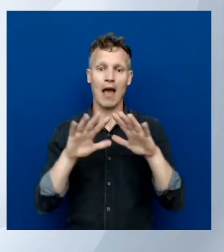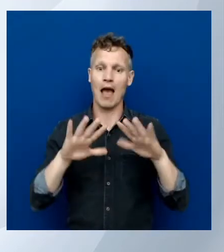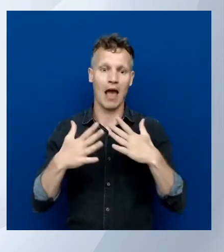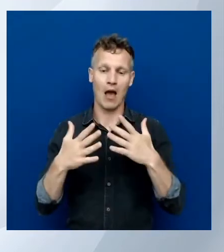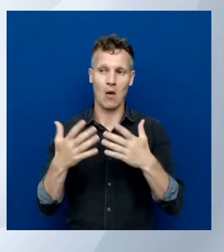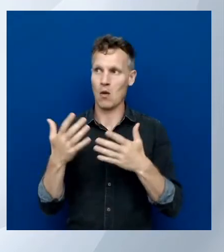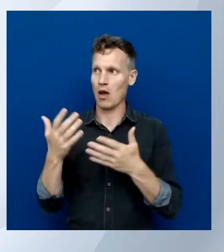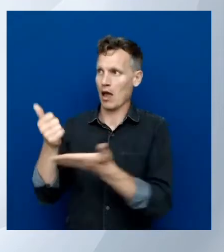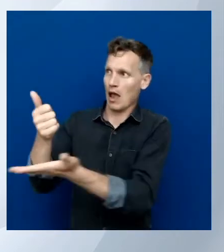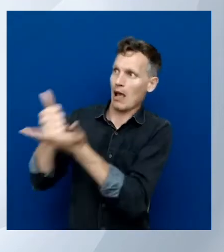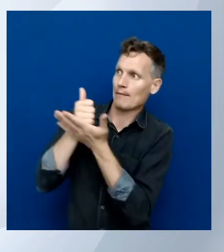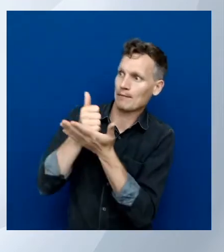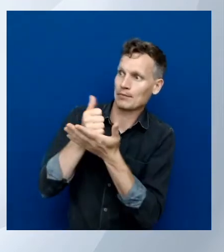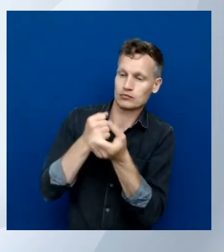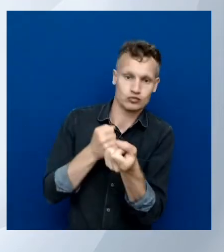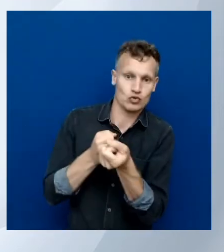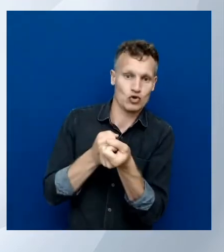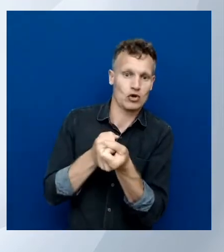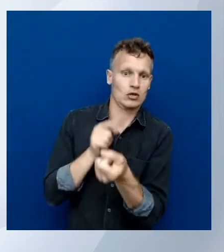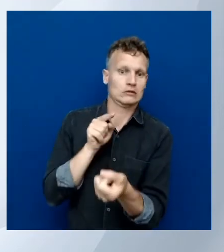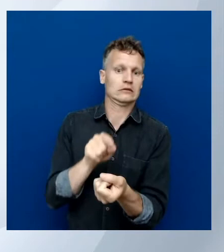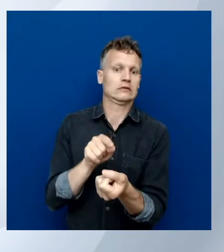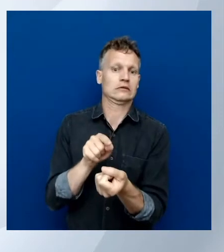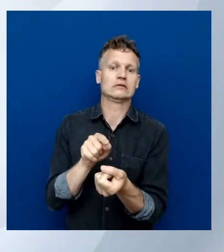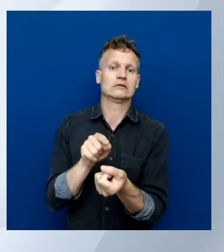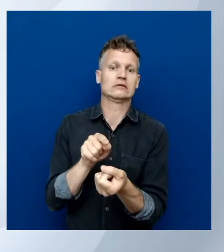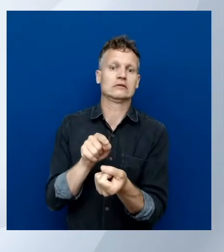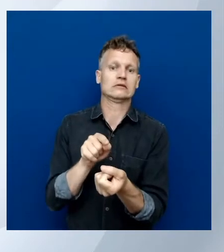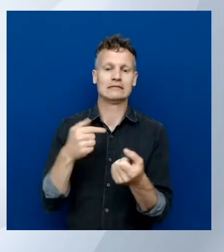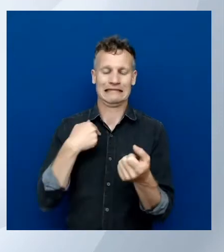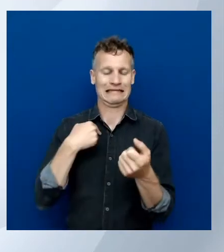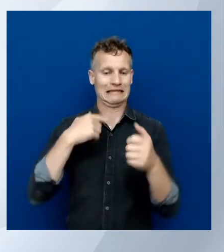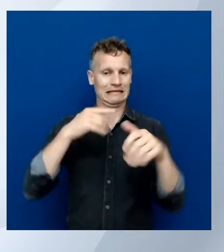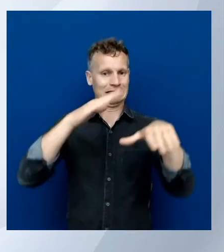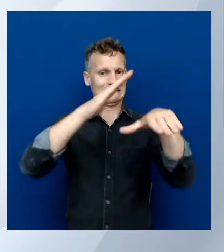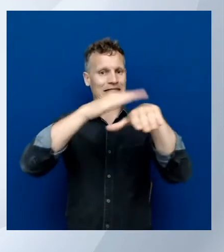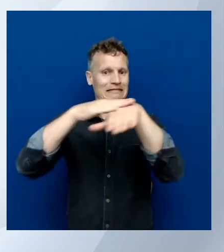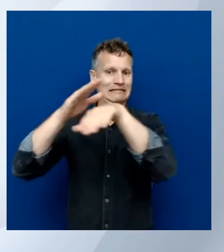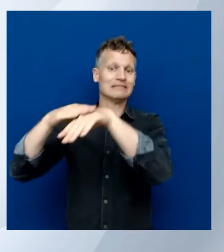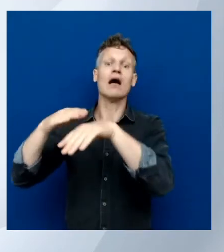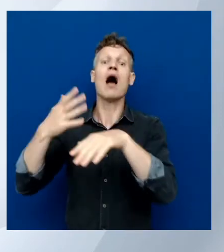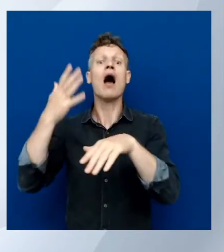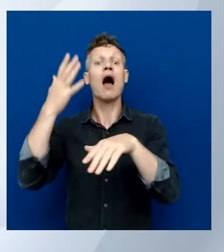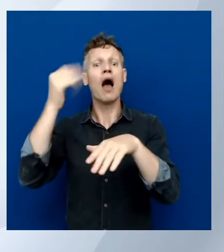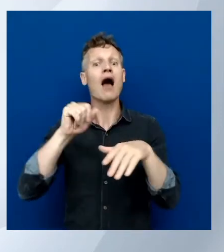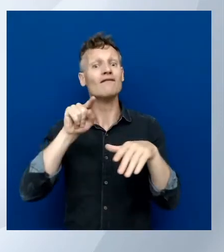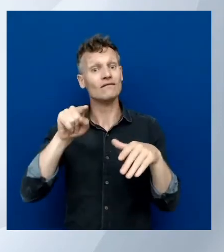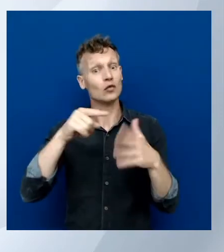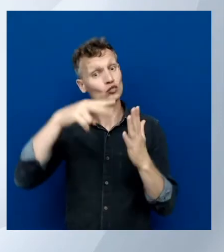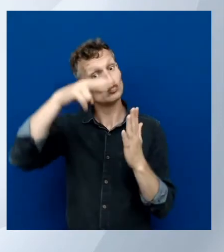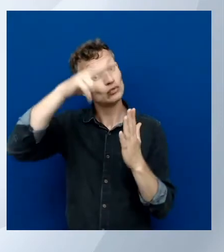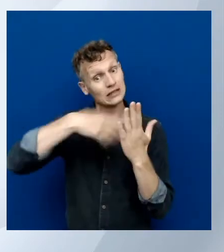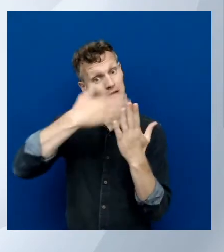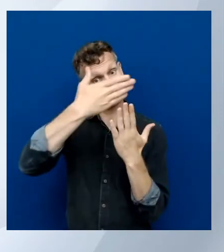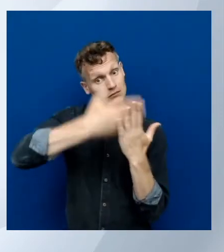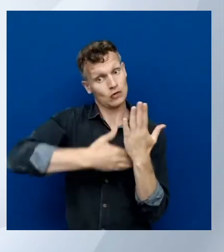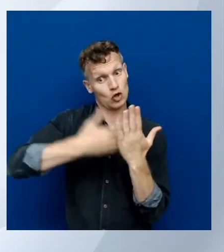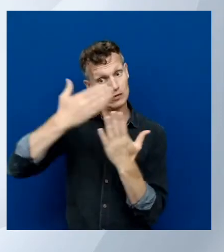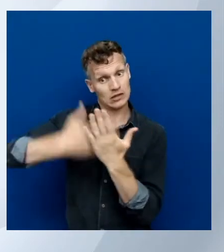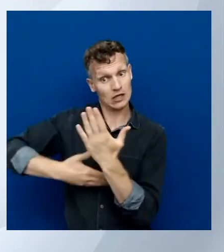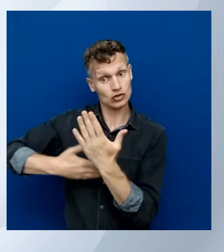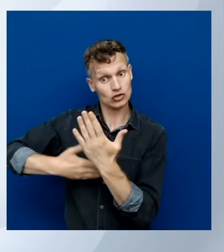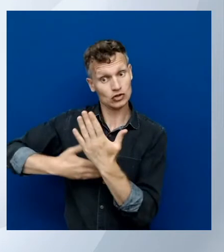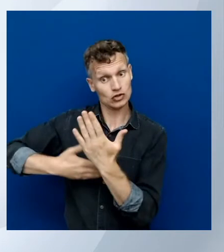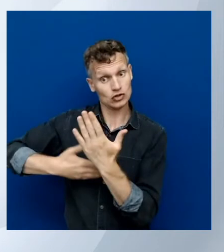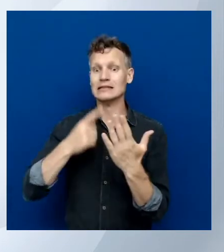very large red warning sign in the documentation, so I can't warn you enough.